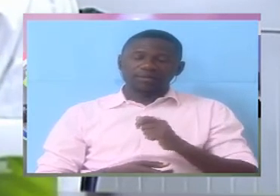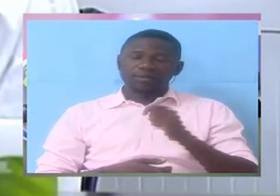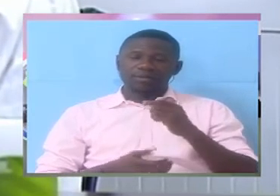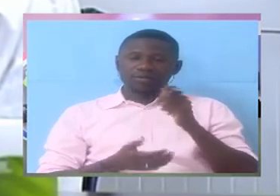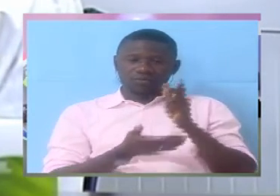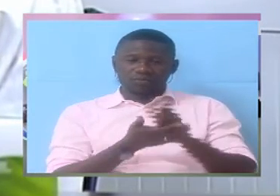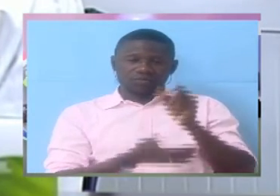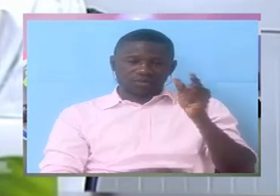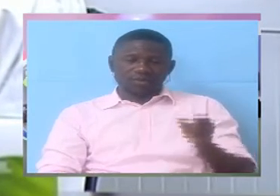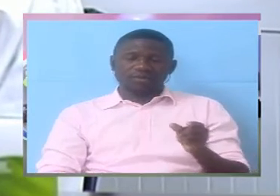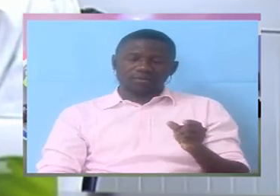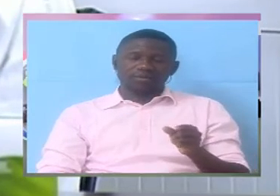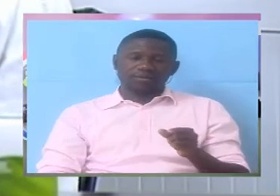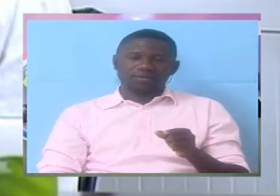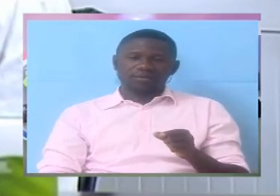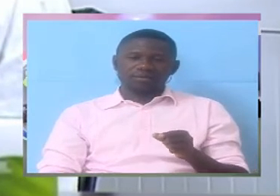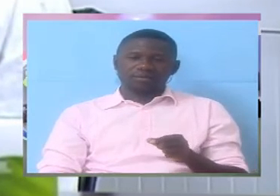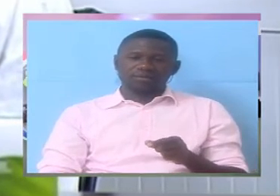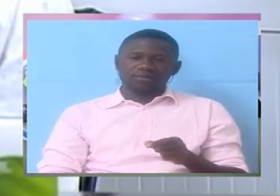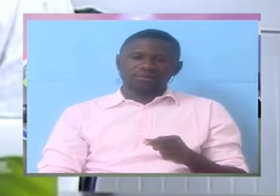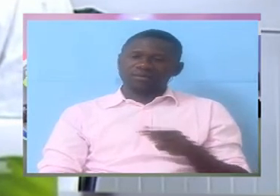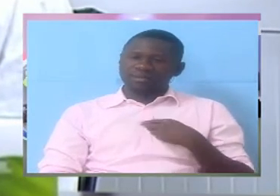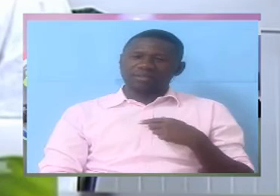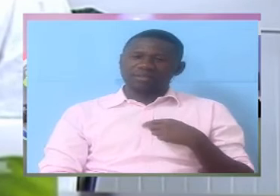It is becoming a bit comical.